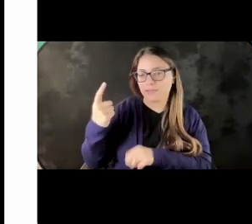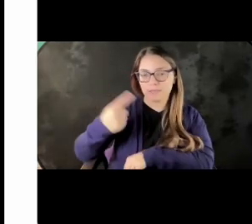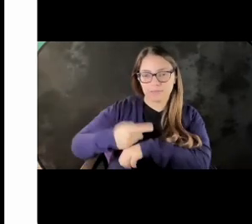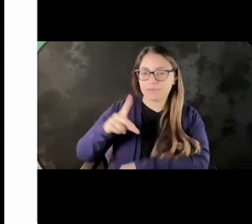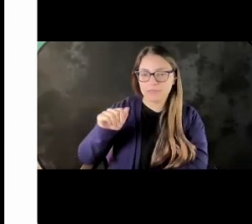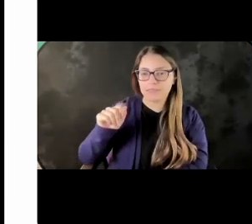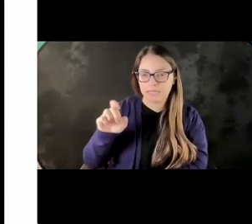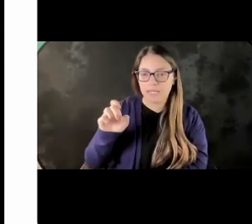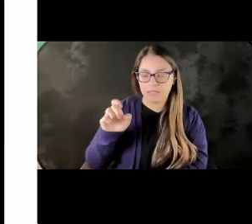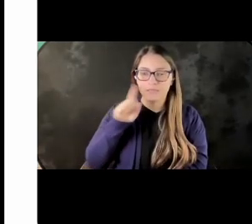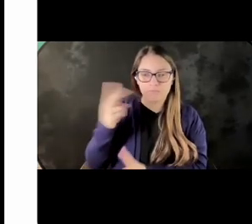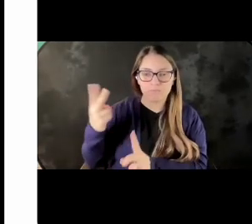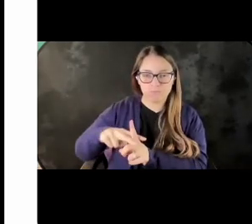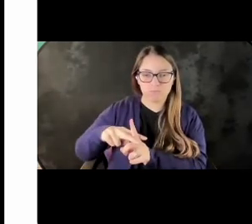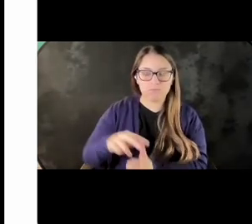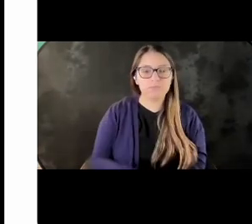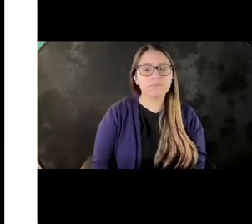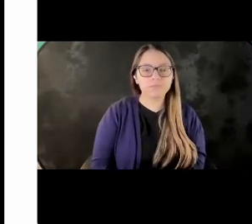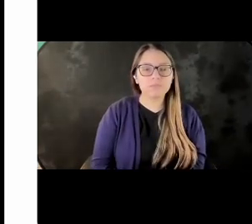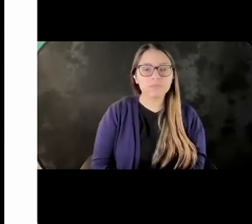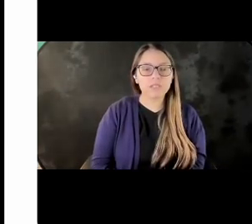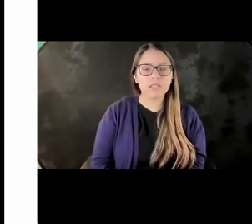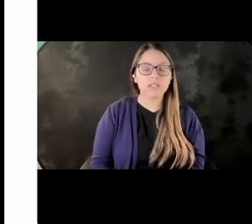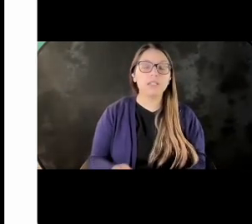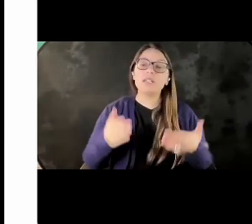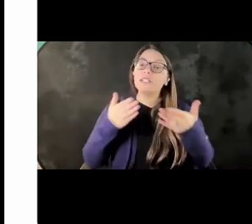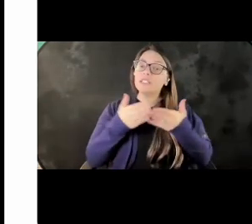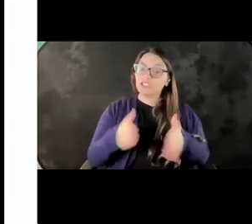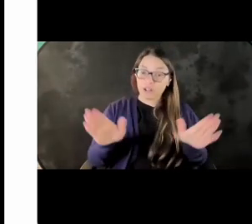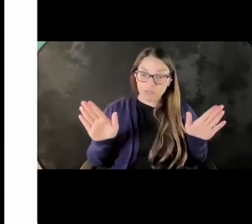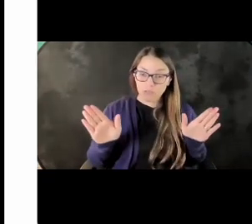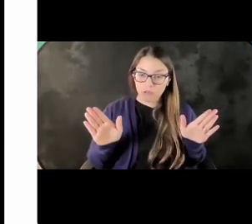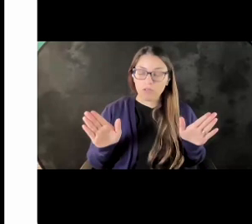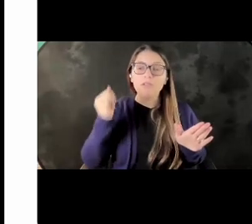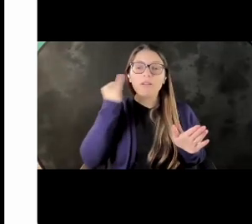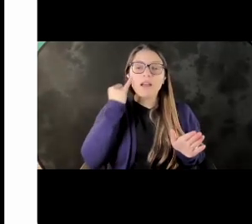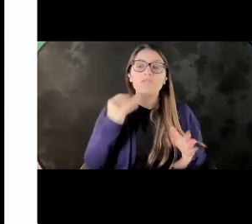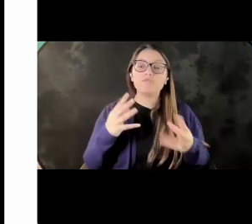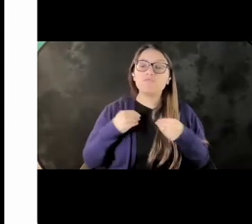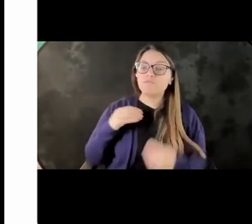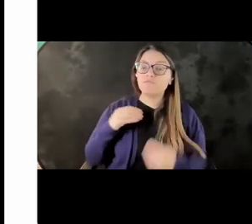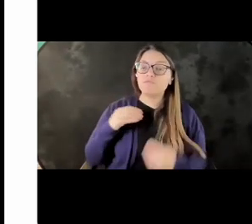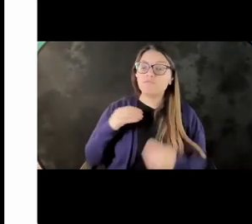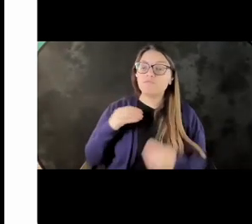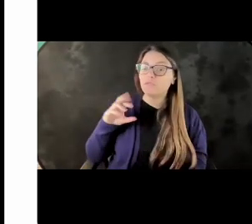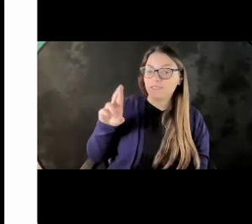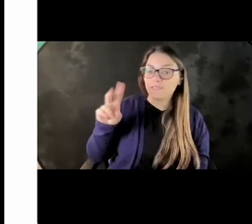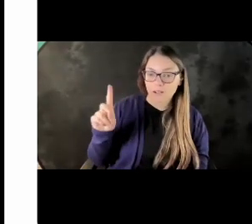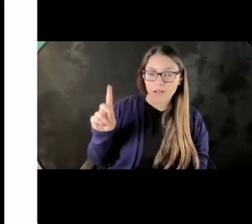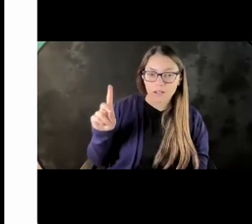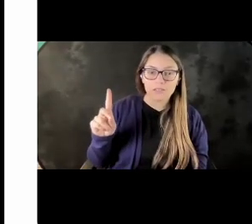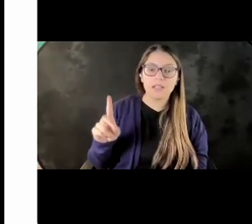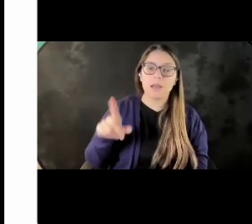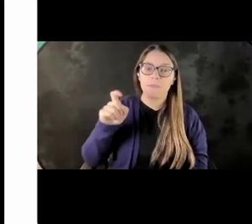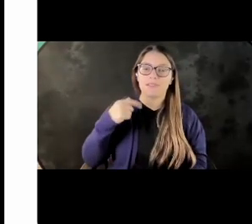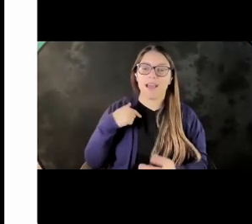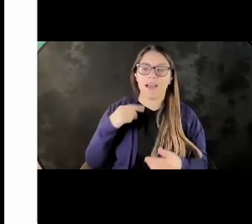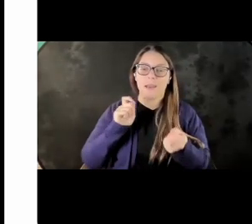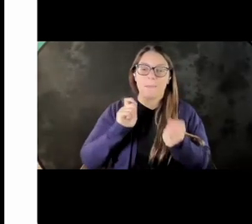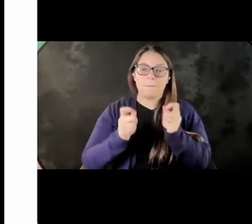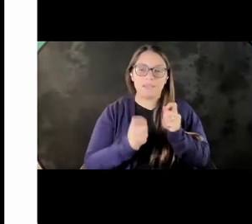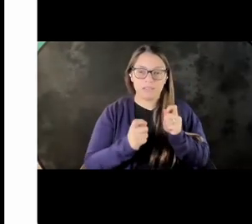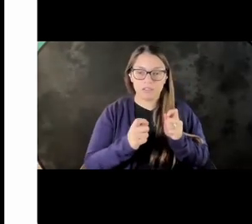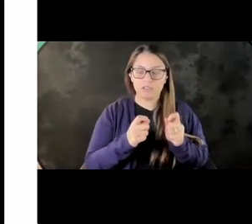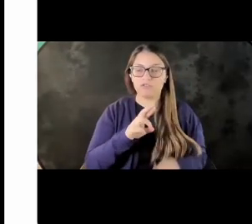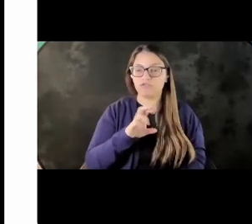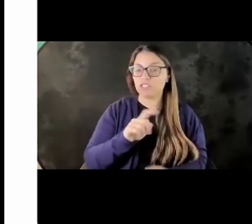that. In general, to claim a refund, you must file an amended tax return within 3 years after the date